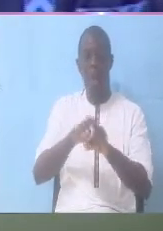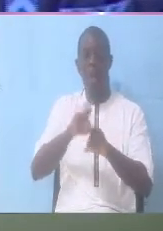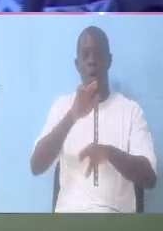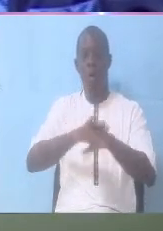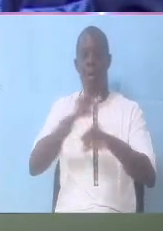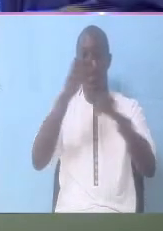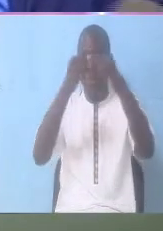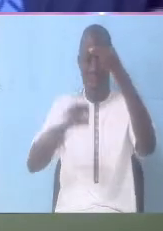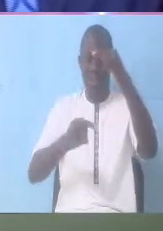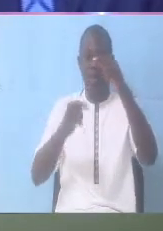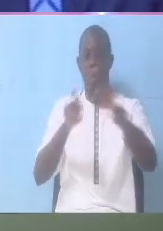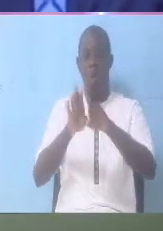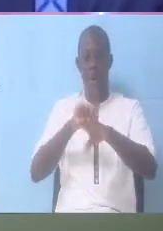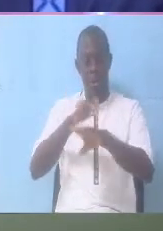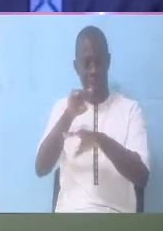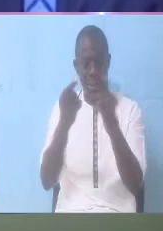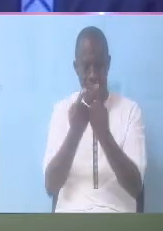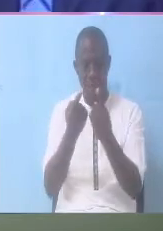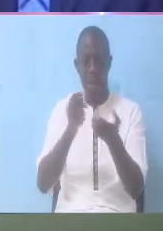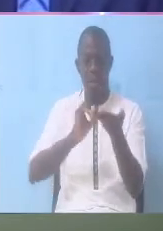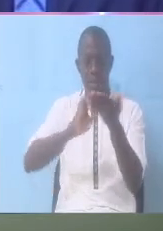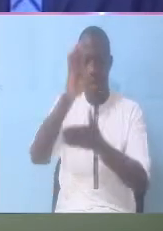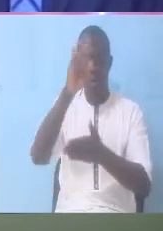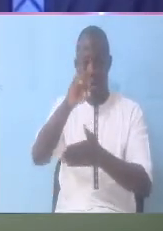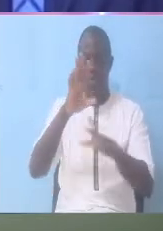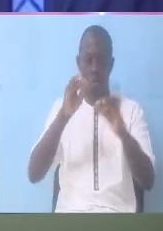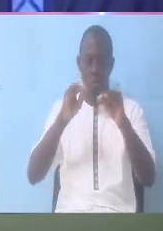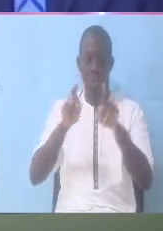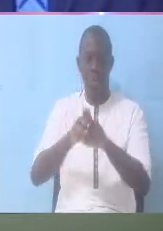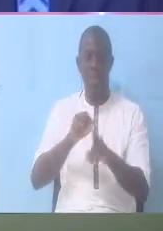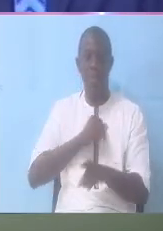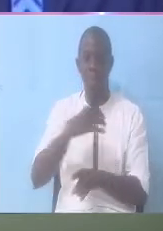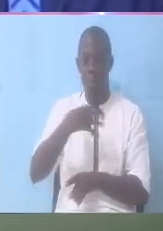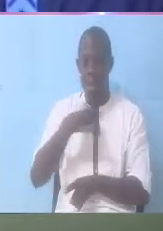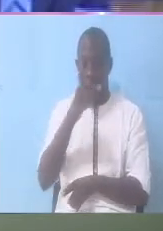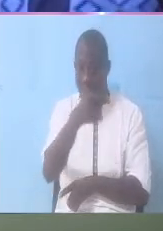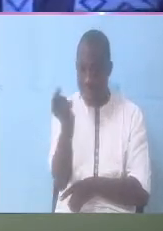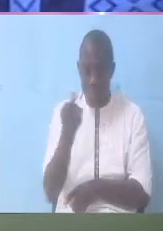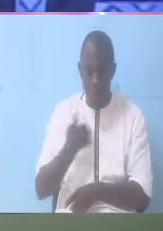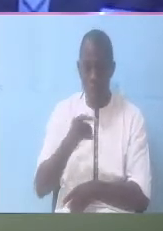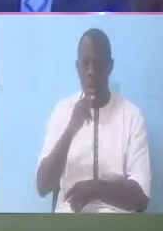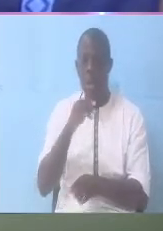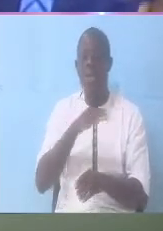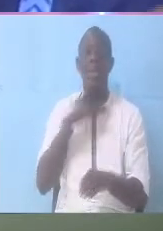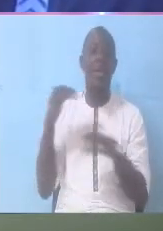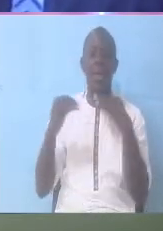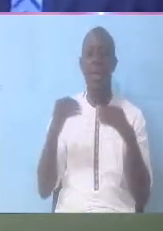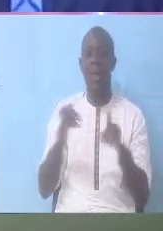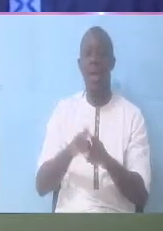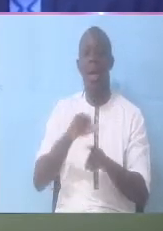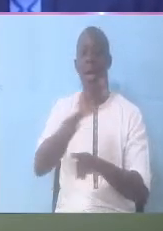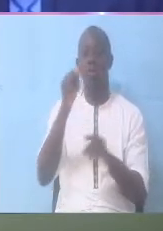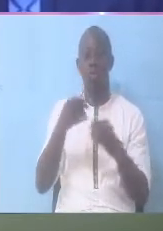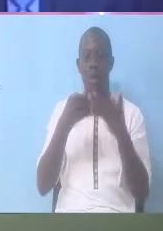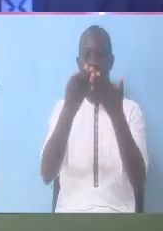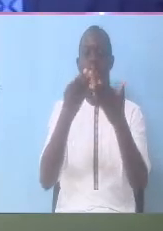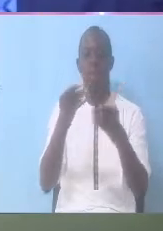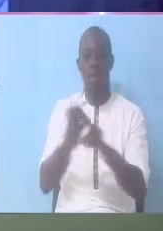I sent you a message. And I said he wanted them killed. And then you said, you gave me a